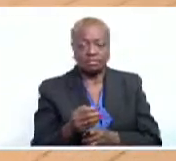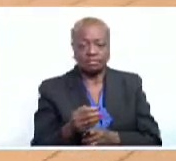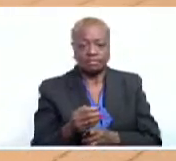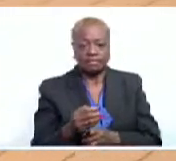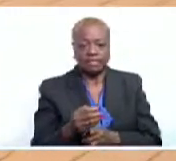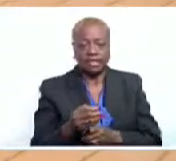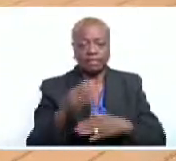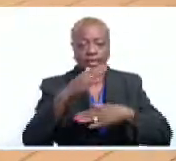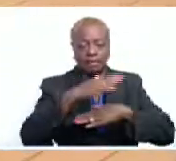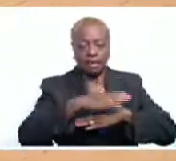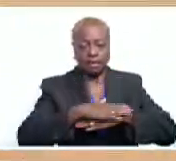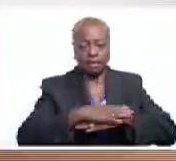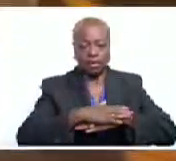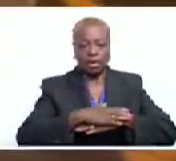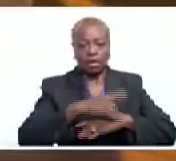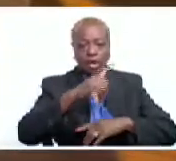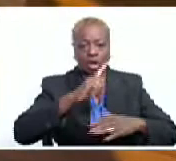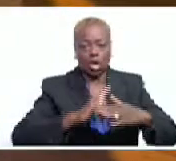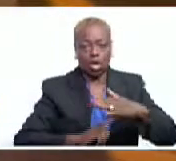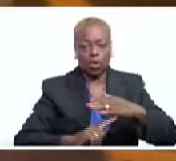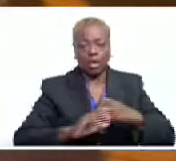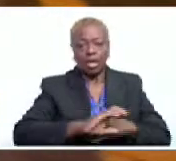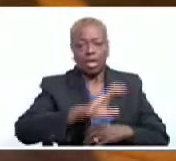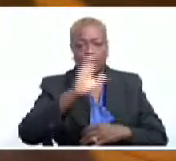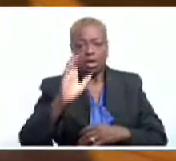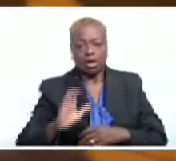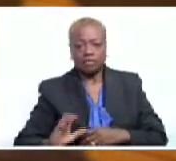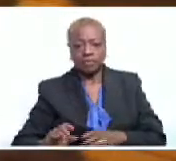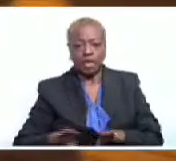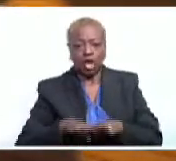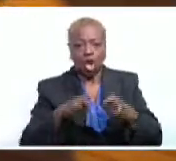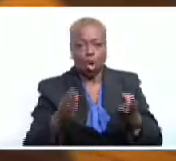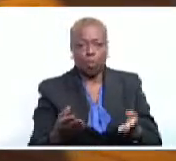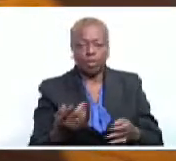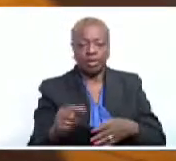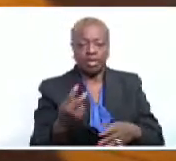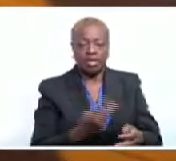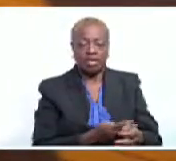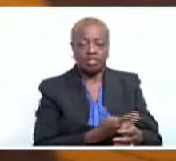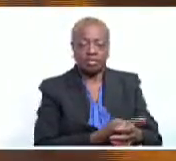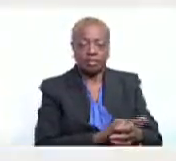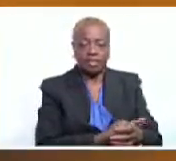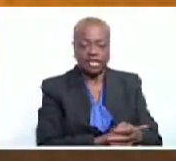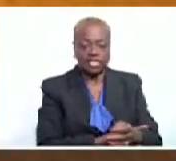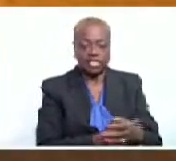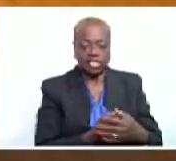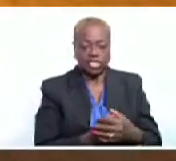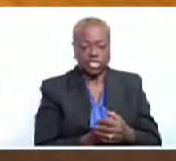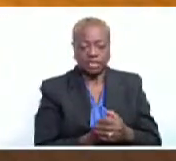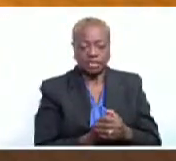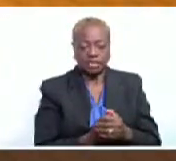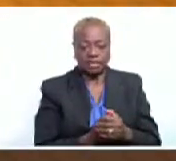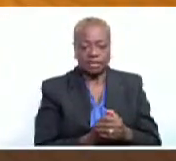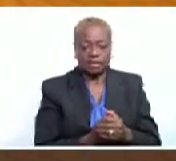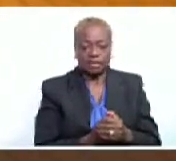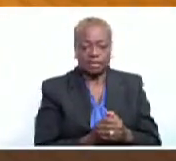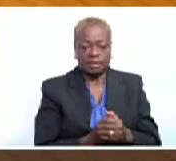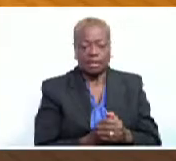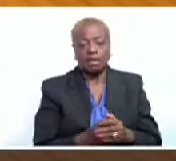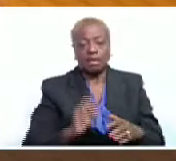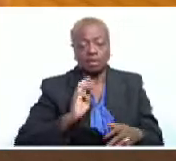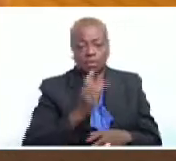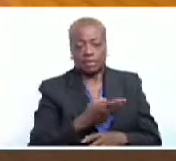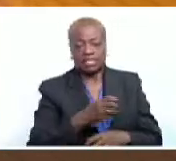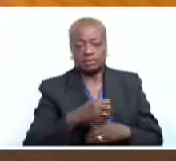lower curve, that we can open the beach club and people can see the money we've spent recently, which was quite a bit to